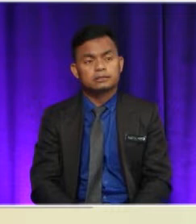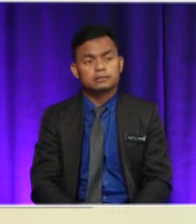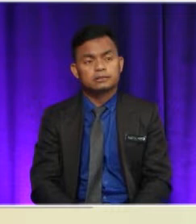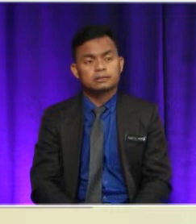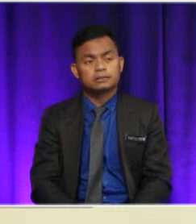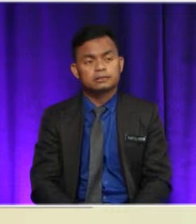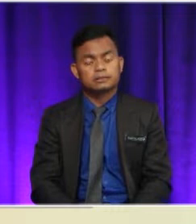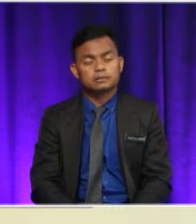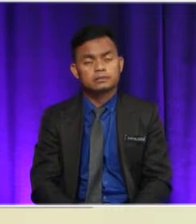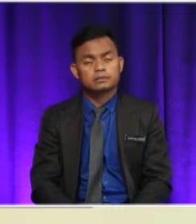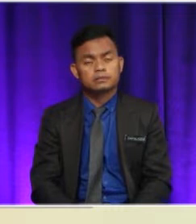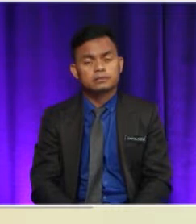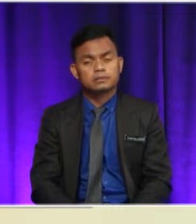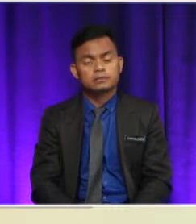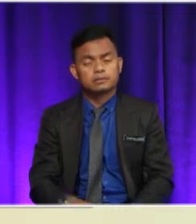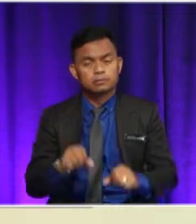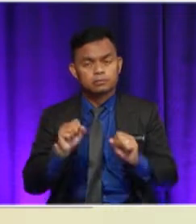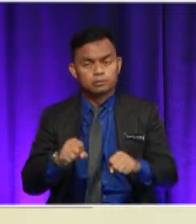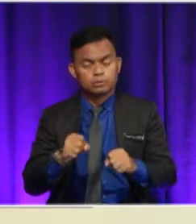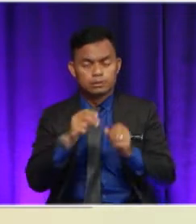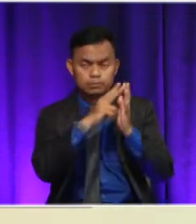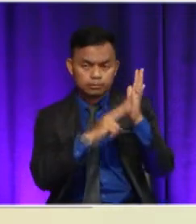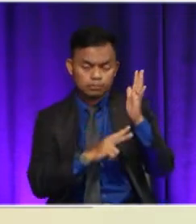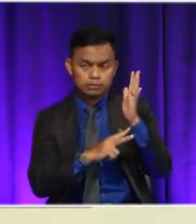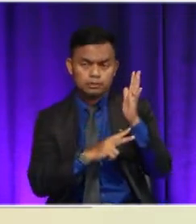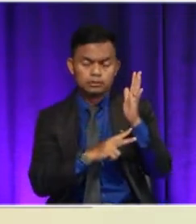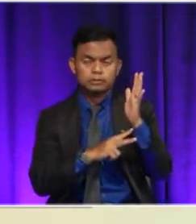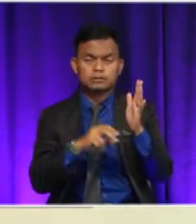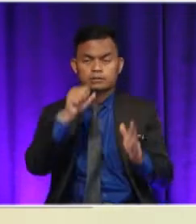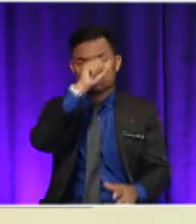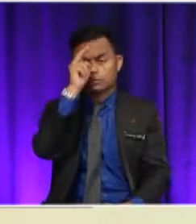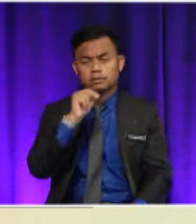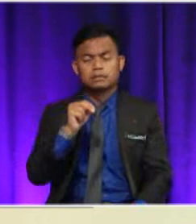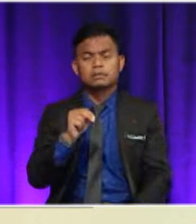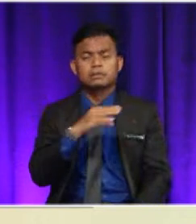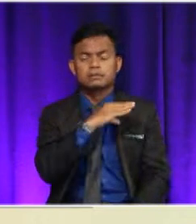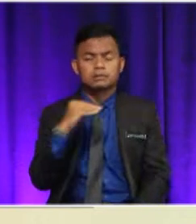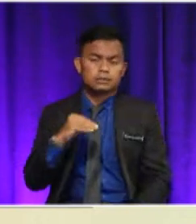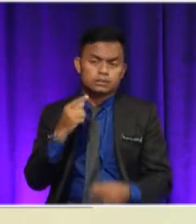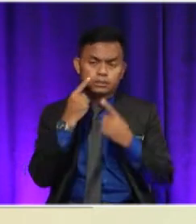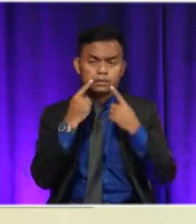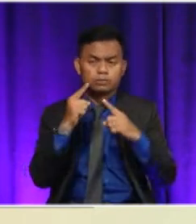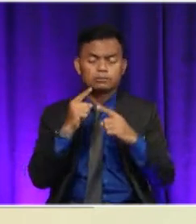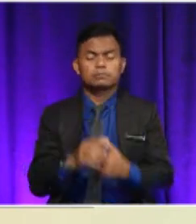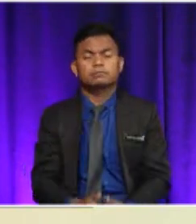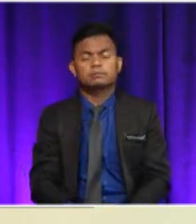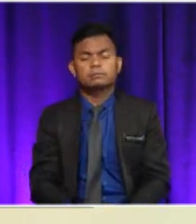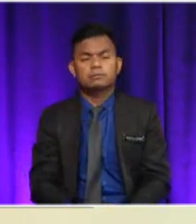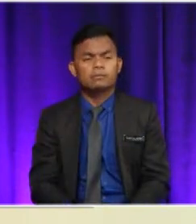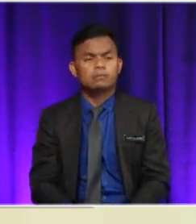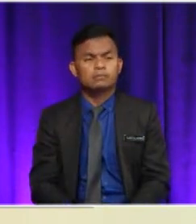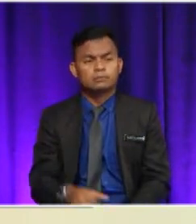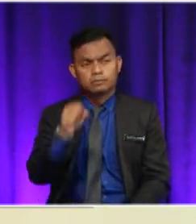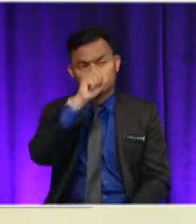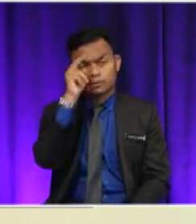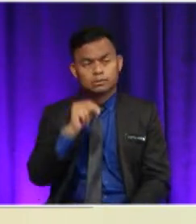again. So you have to read the text again and answer the questions. You could choose either A, B, C, or